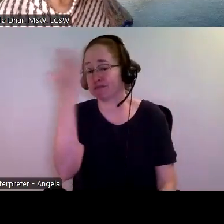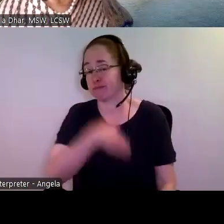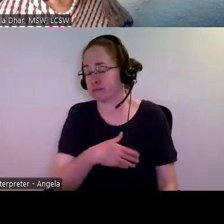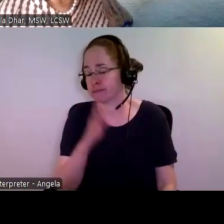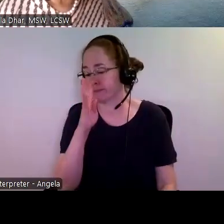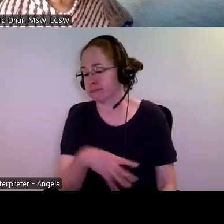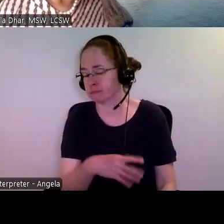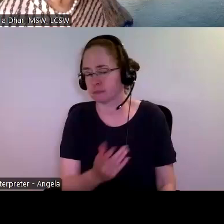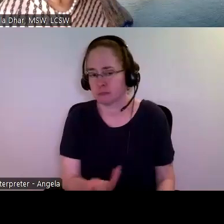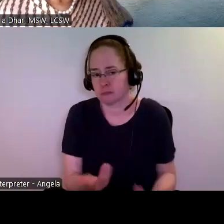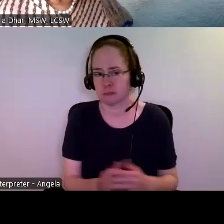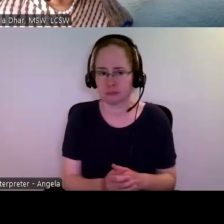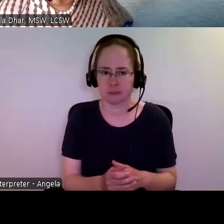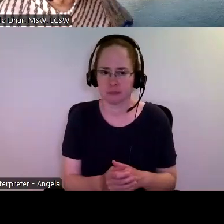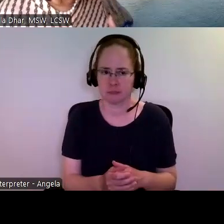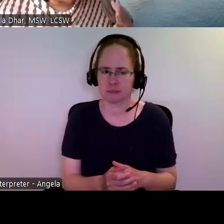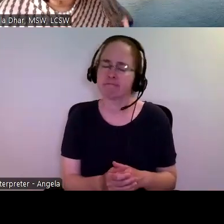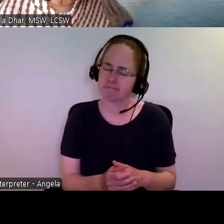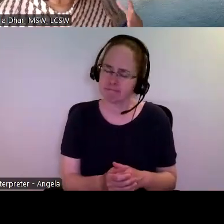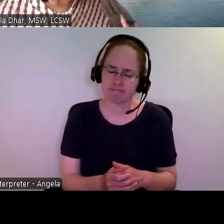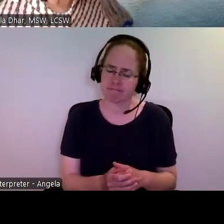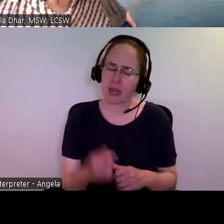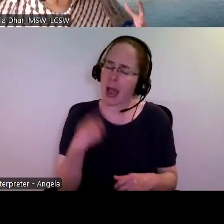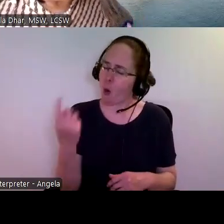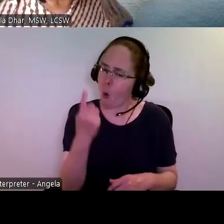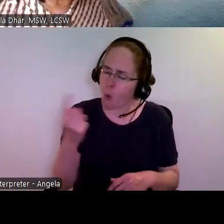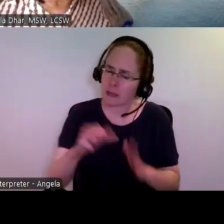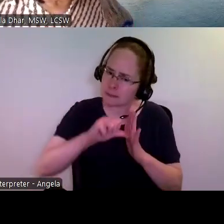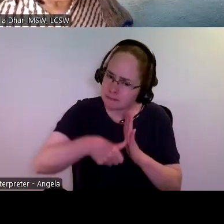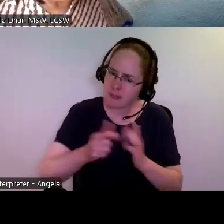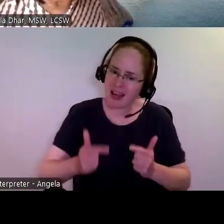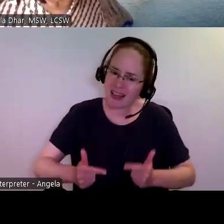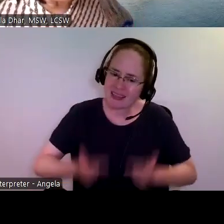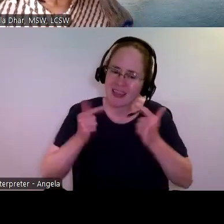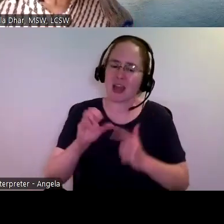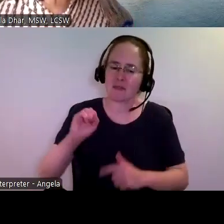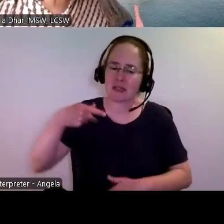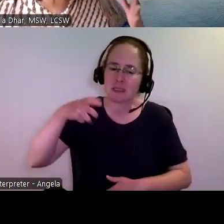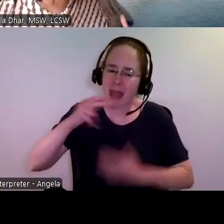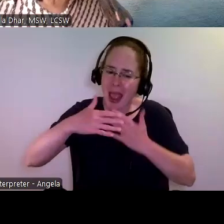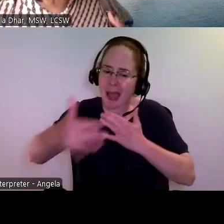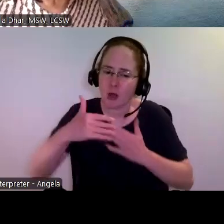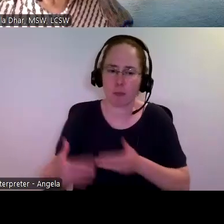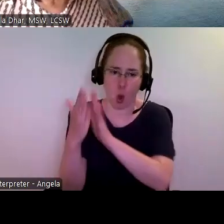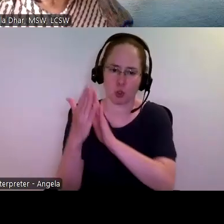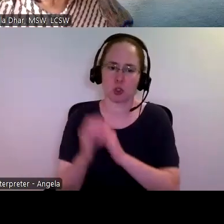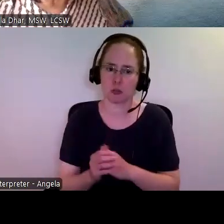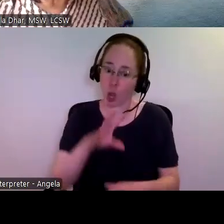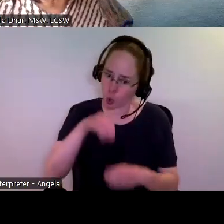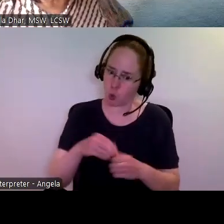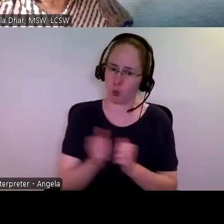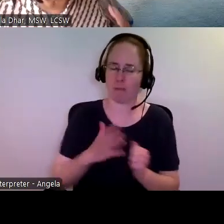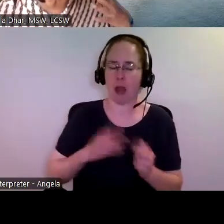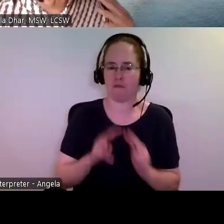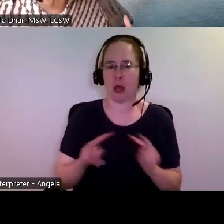even erased. And so I always talk about lifespan approach, and I include that in my value